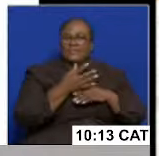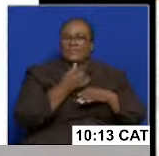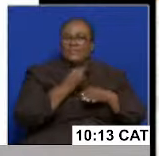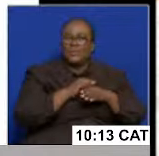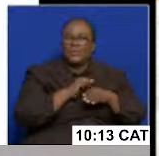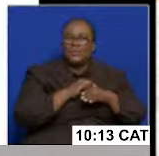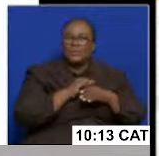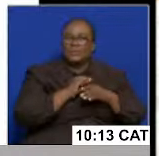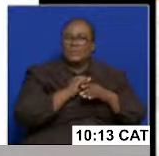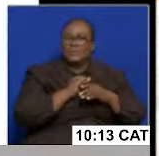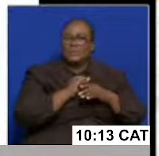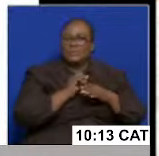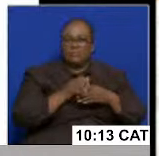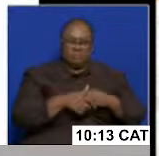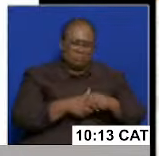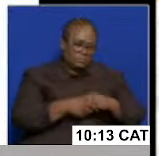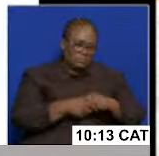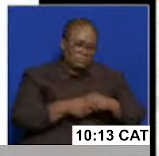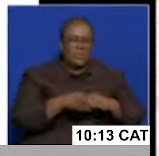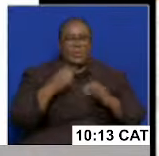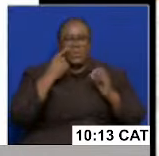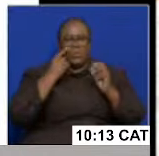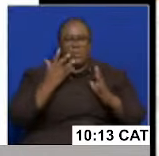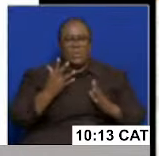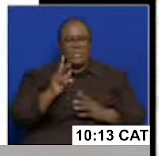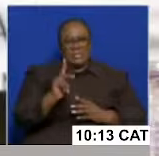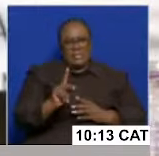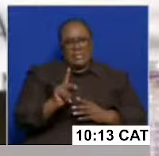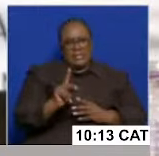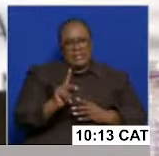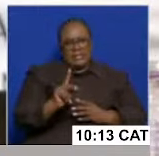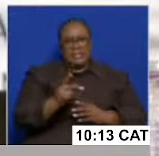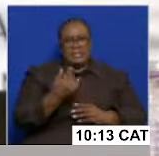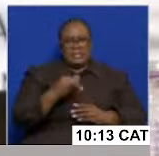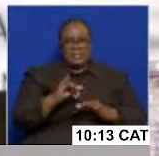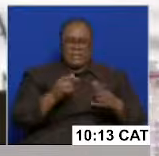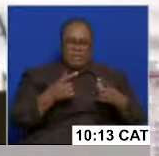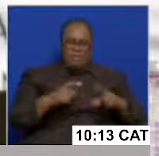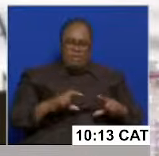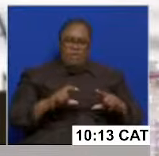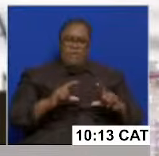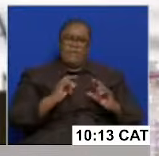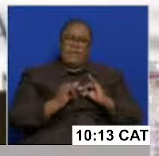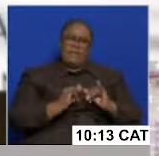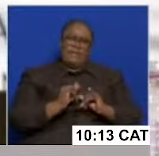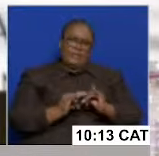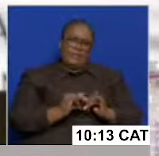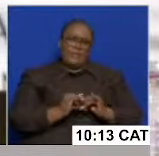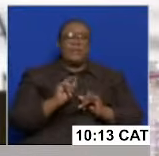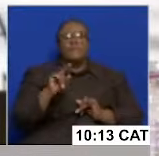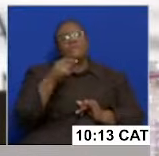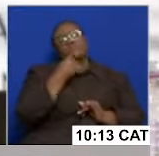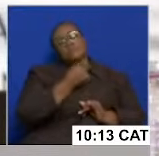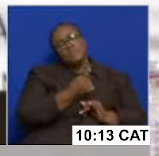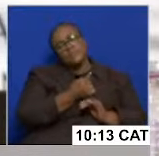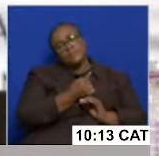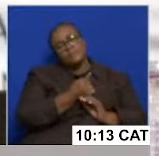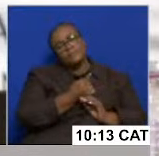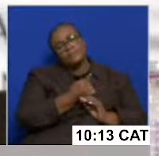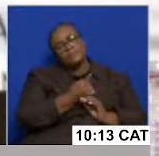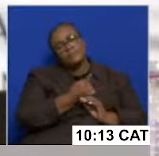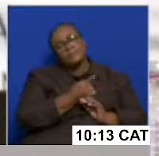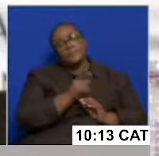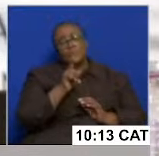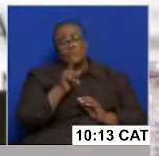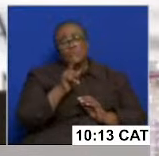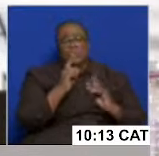Witness K, still on paragraph 11, you indicate there that you met Mr. Mkwanazi at